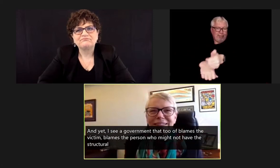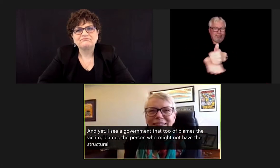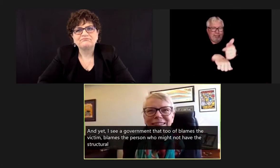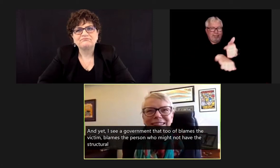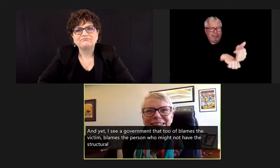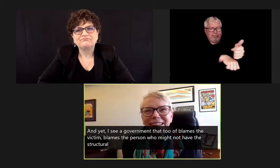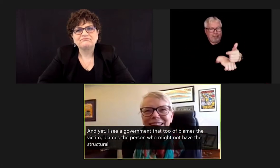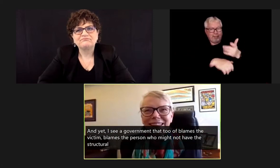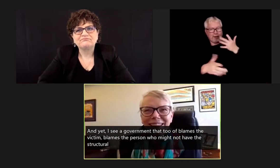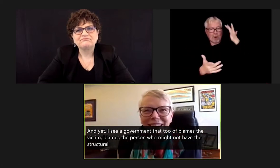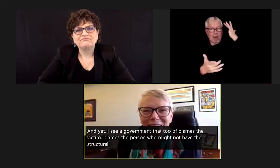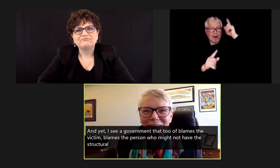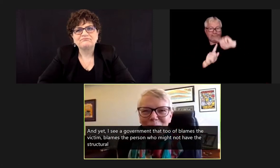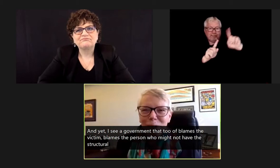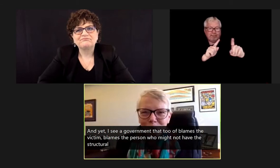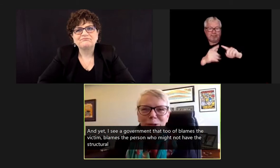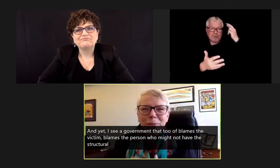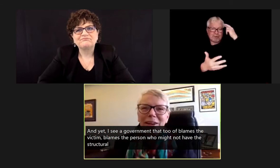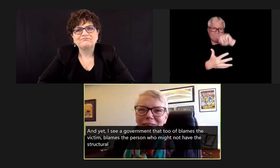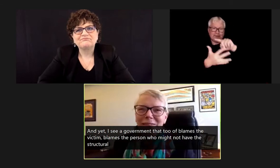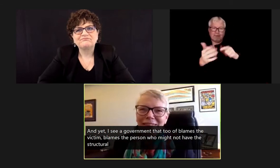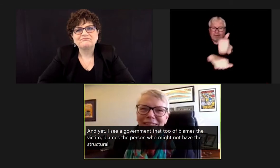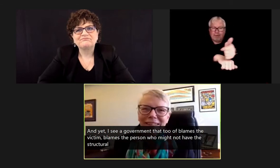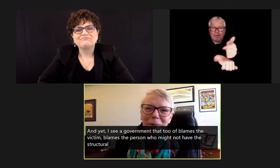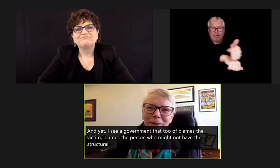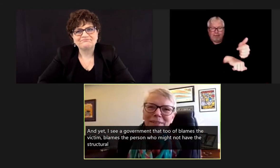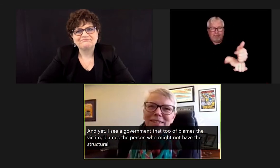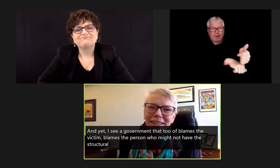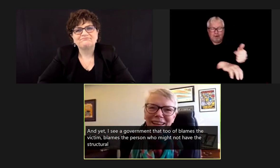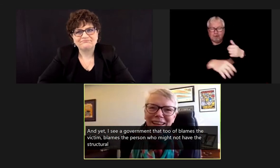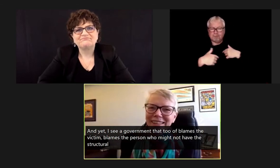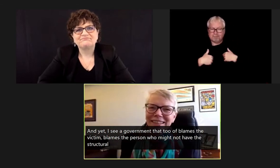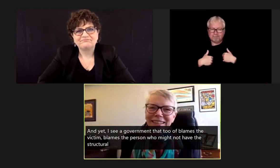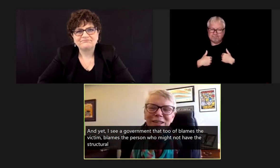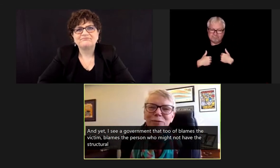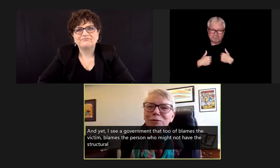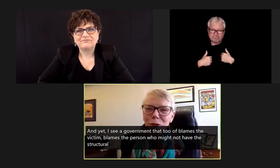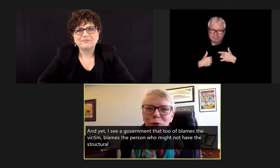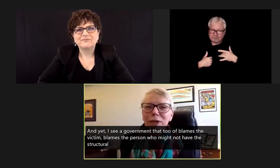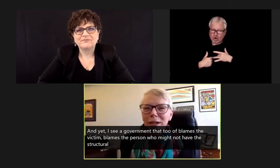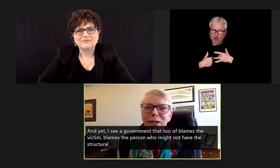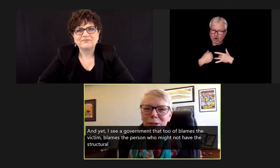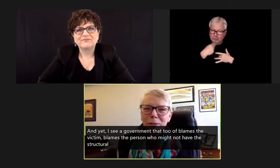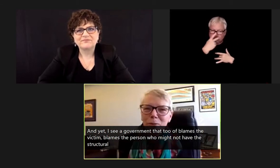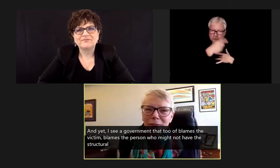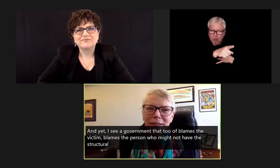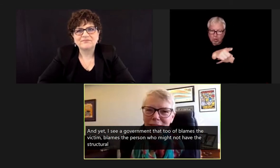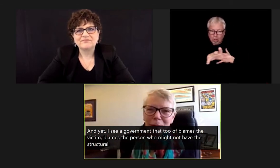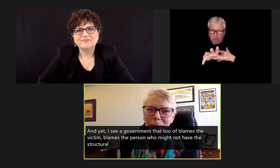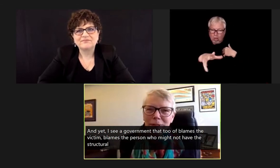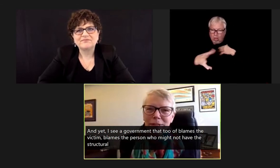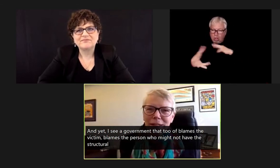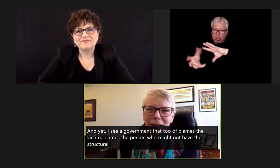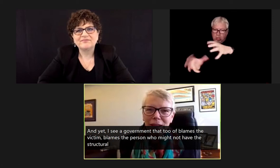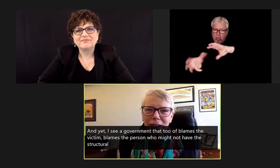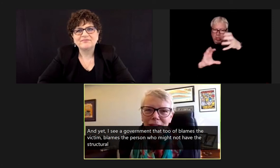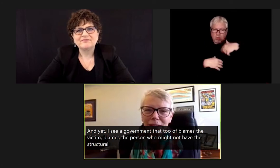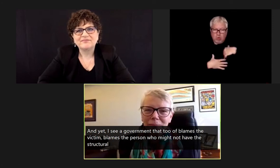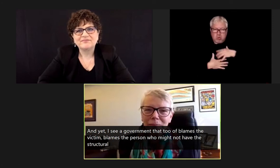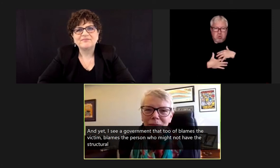just, it hurts my heart when this happens, and it infuriates me when this